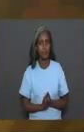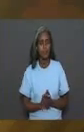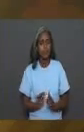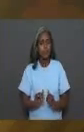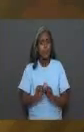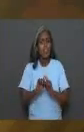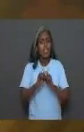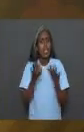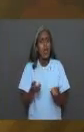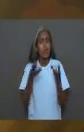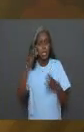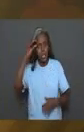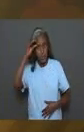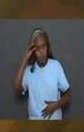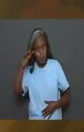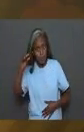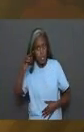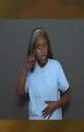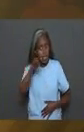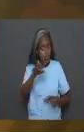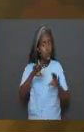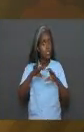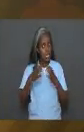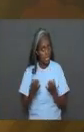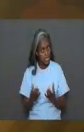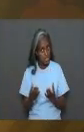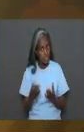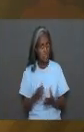How many boys are there in your class?